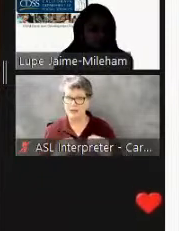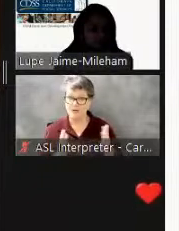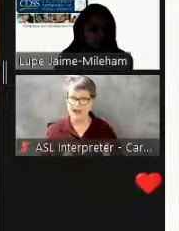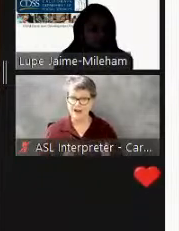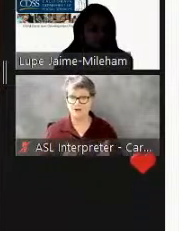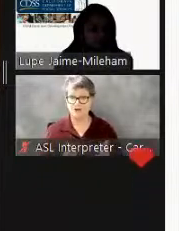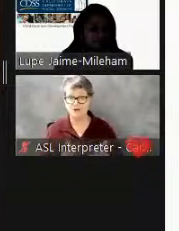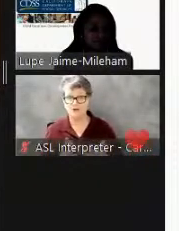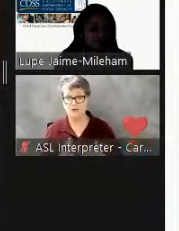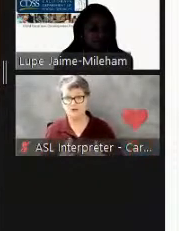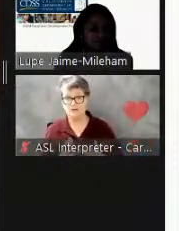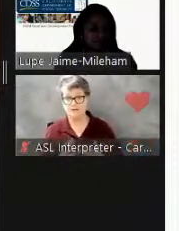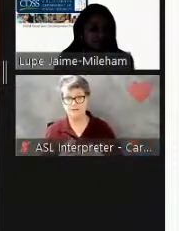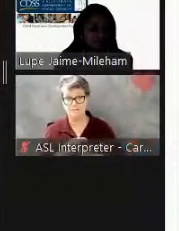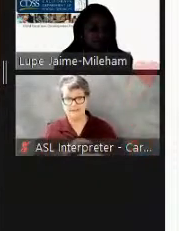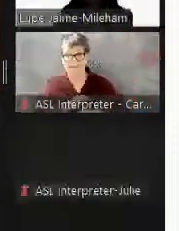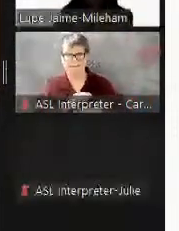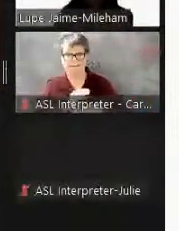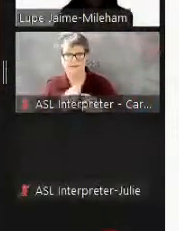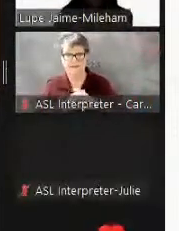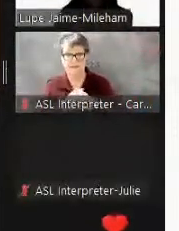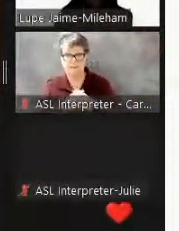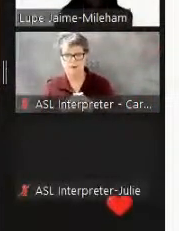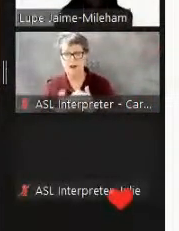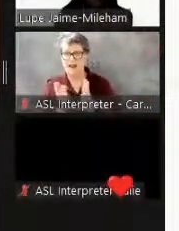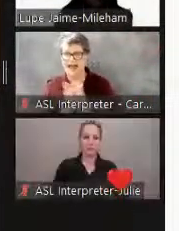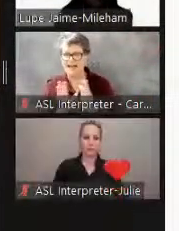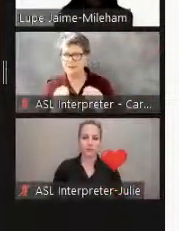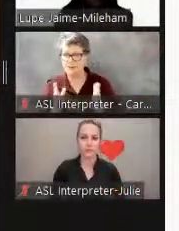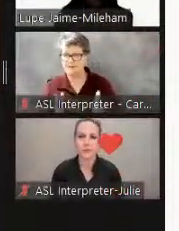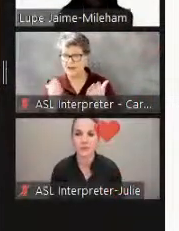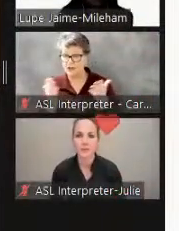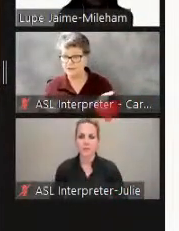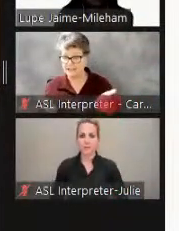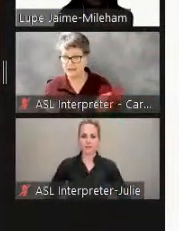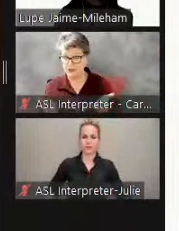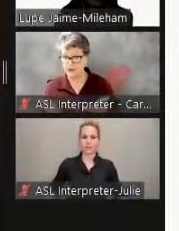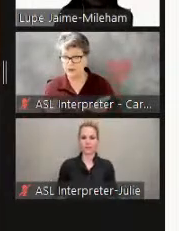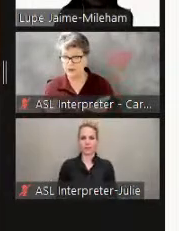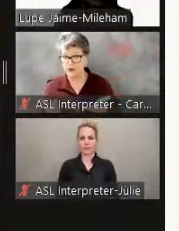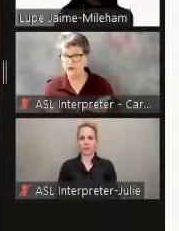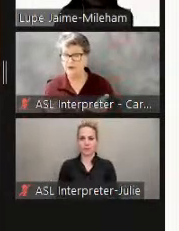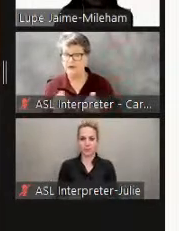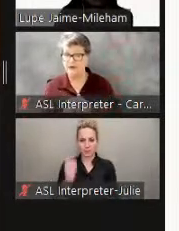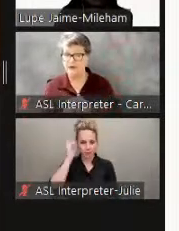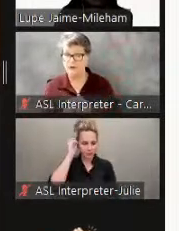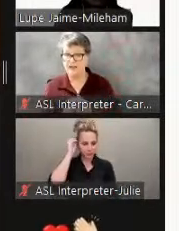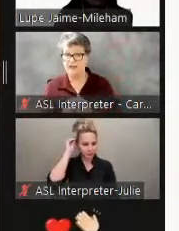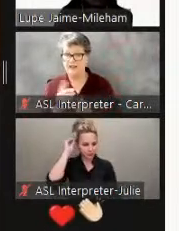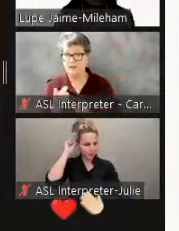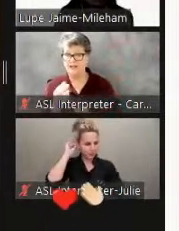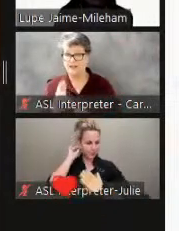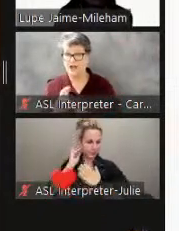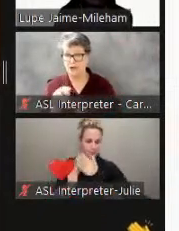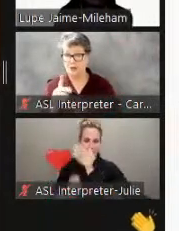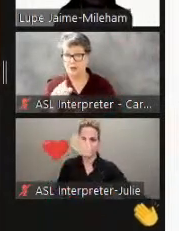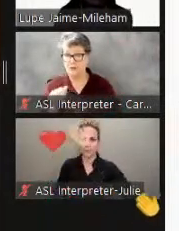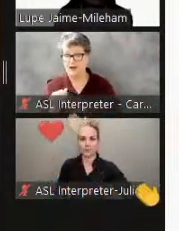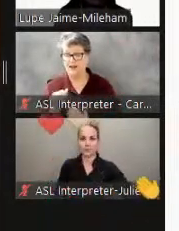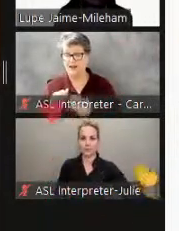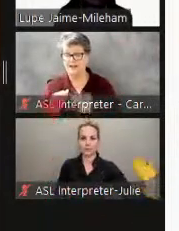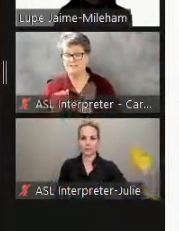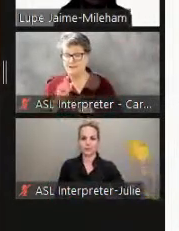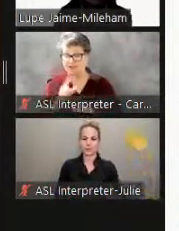here. I want to ask providers here what Dr. Lupe just mentioned about